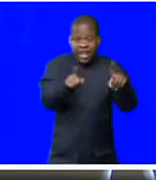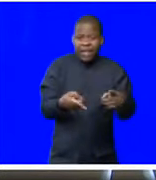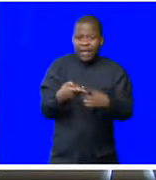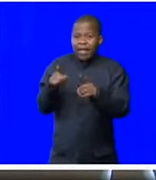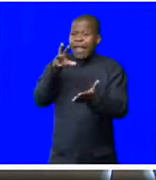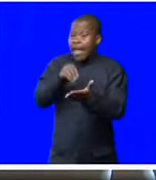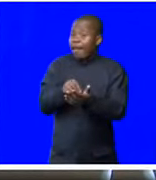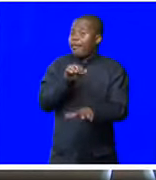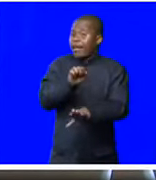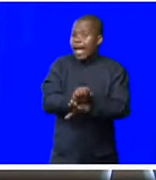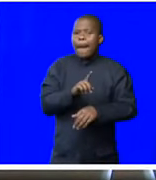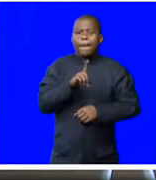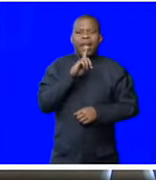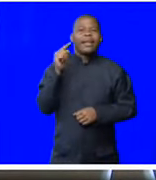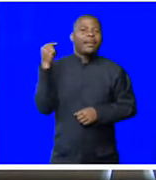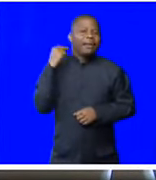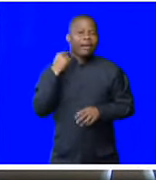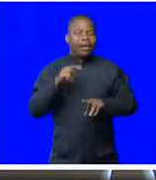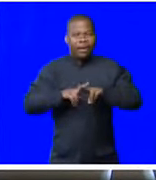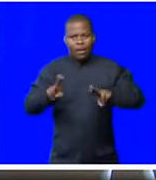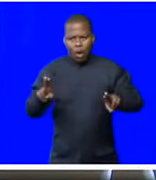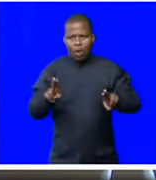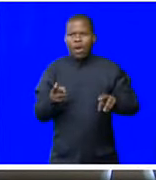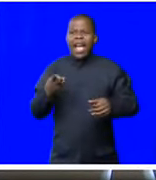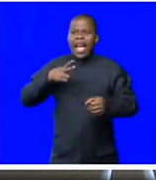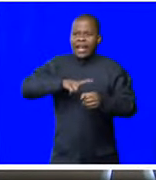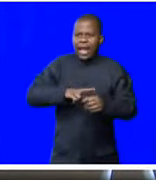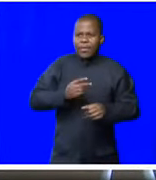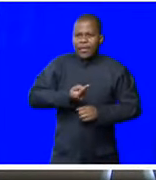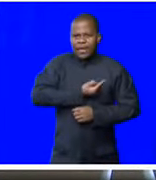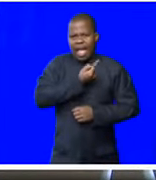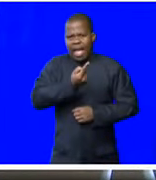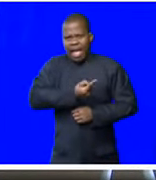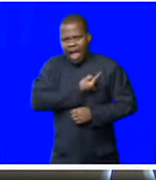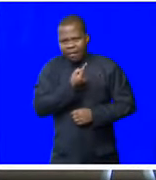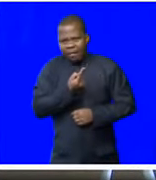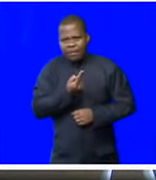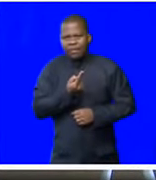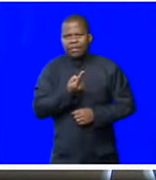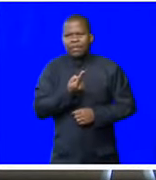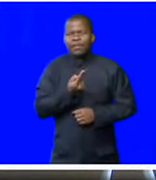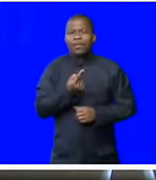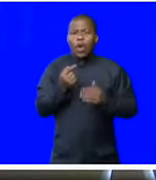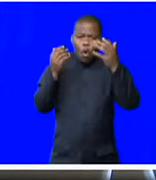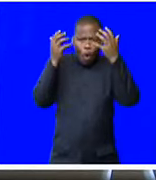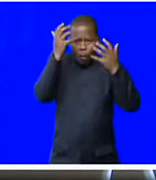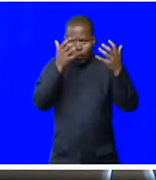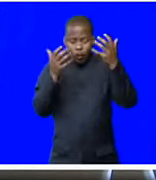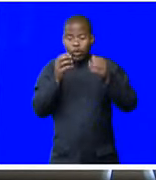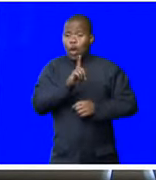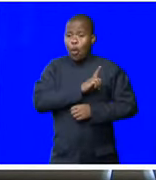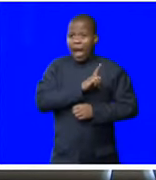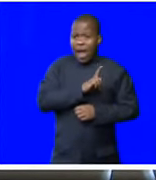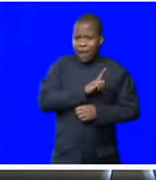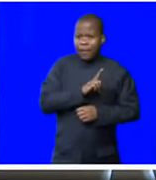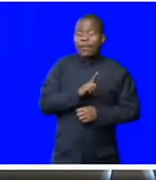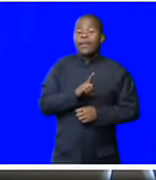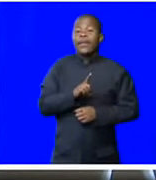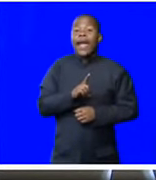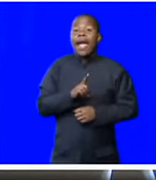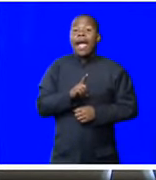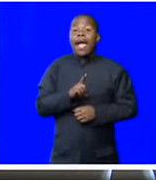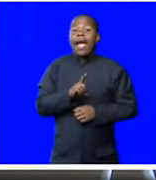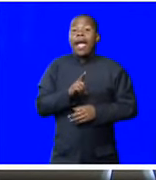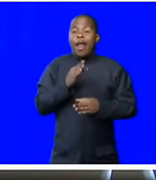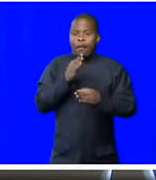or influencing such. What I don't really get to understand clearly here is that why Mr. Gadi is bringing